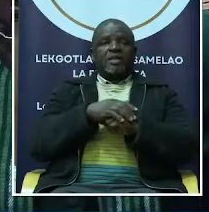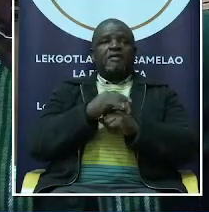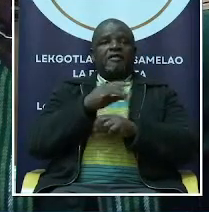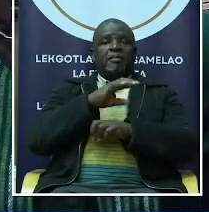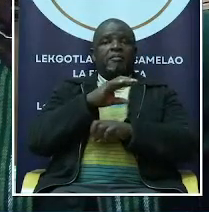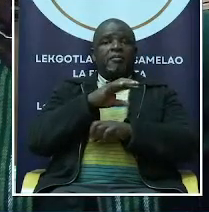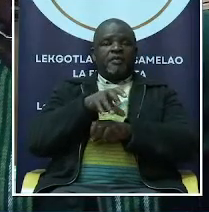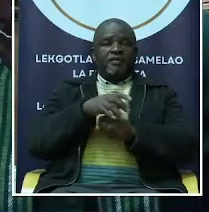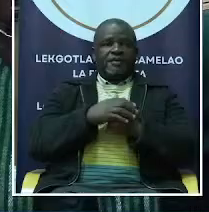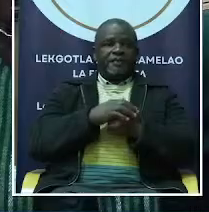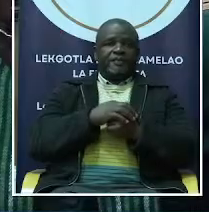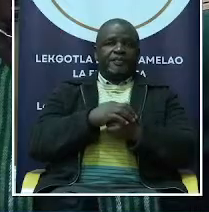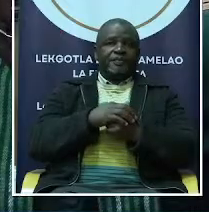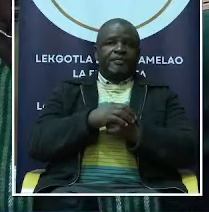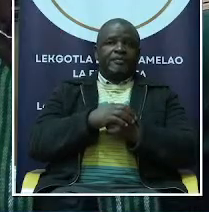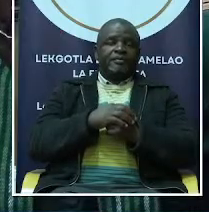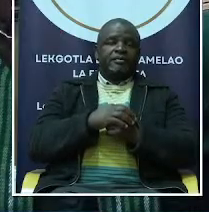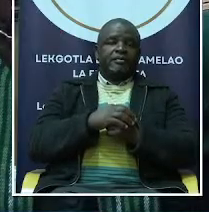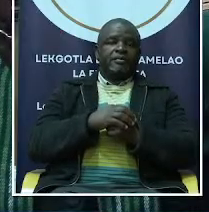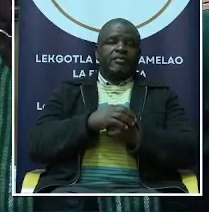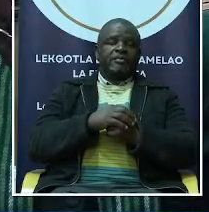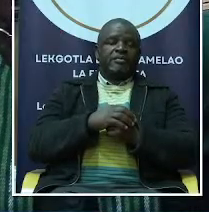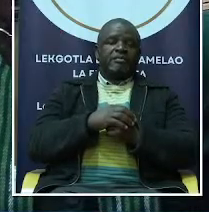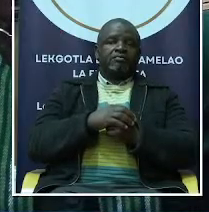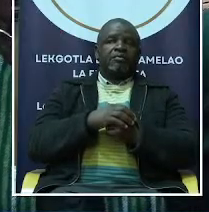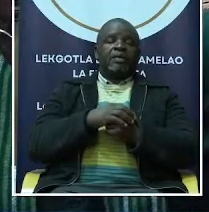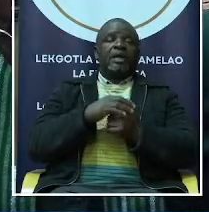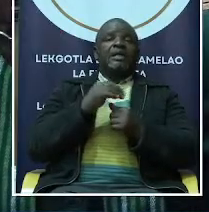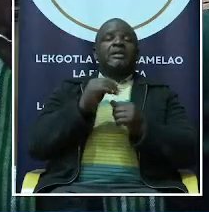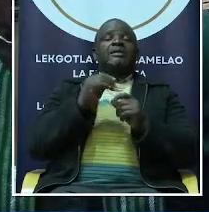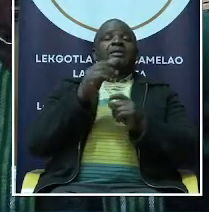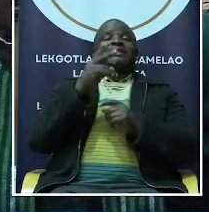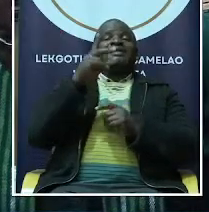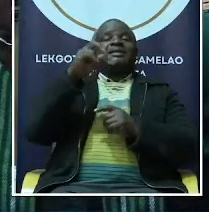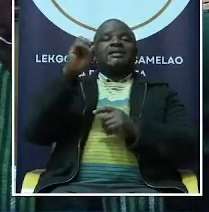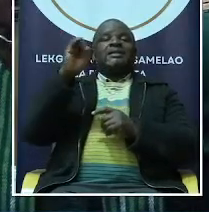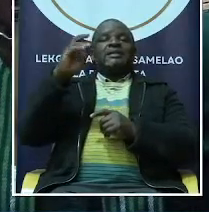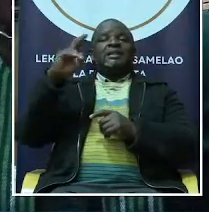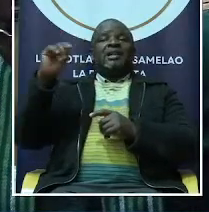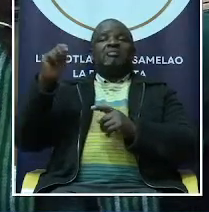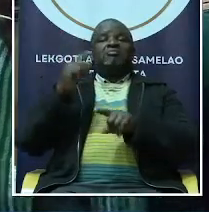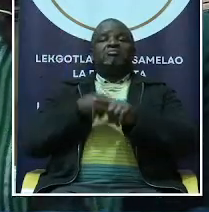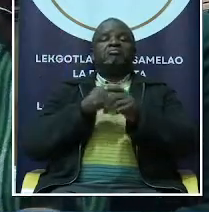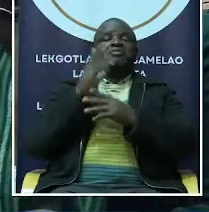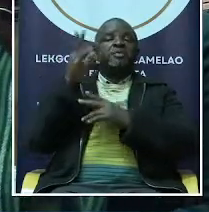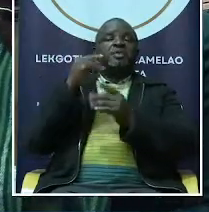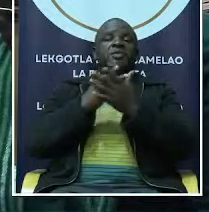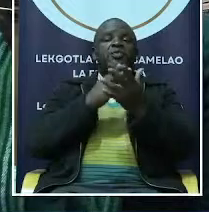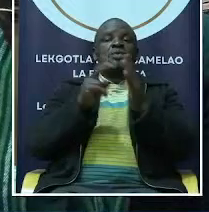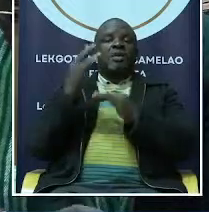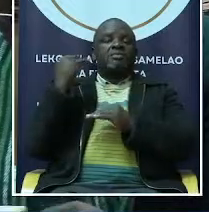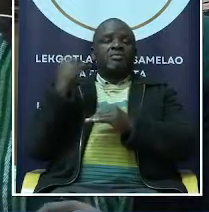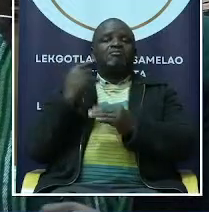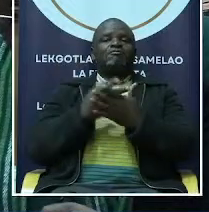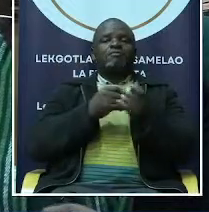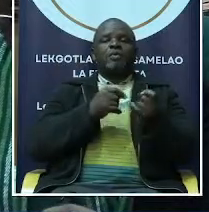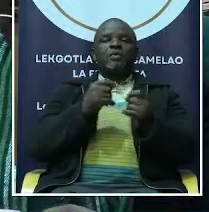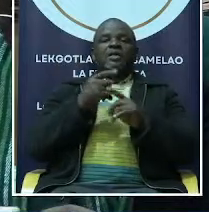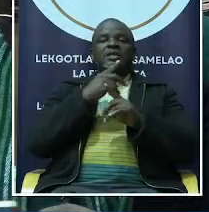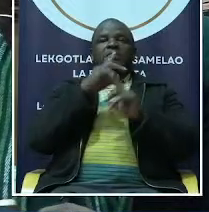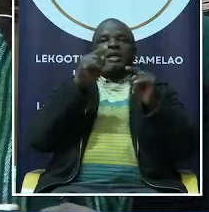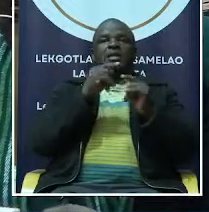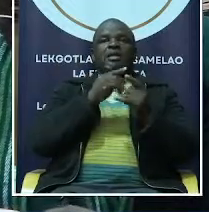province, rather. Destea, in its presentation about 2 days ago, one of its focus areas is on the special economic